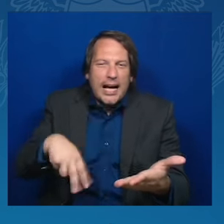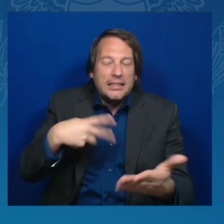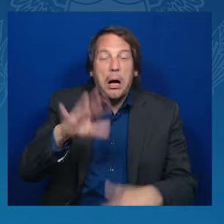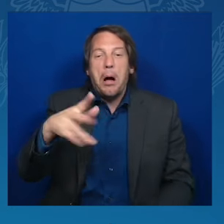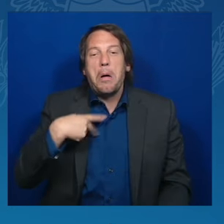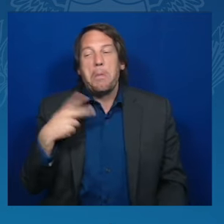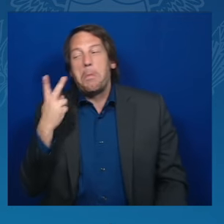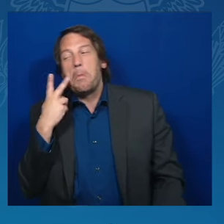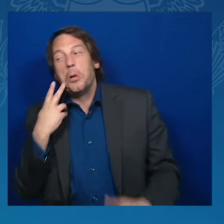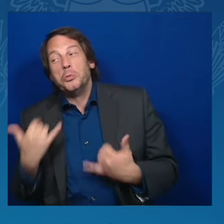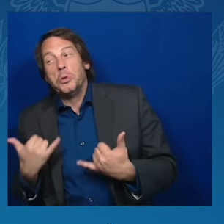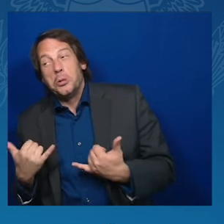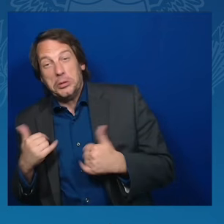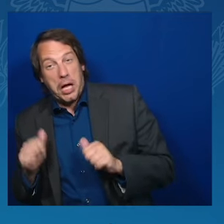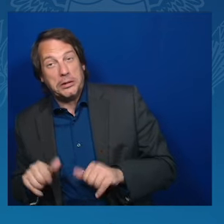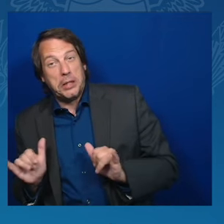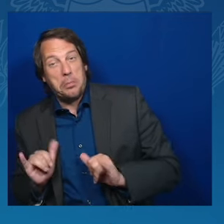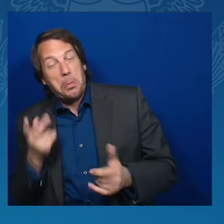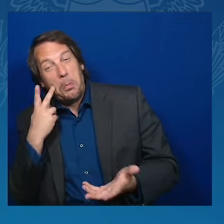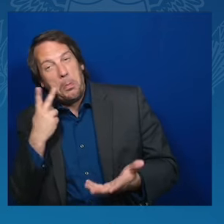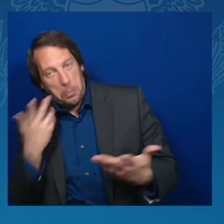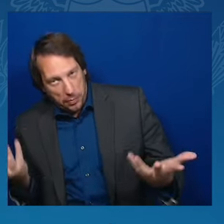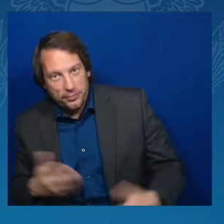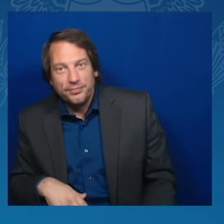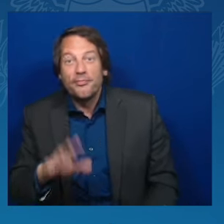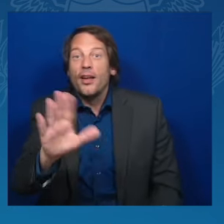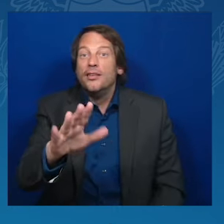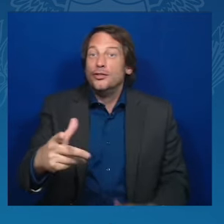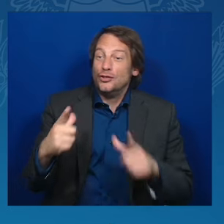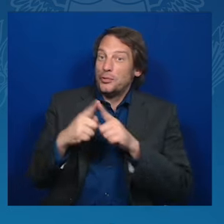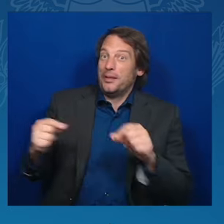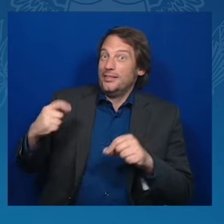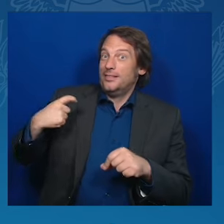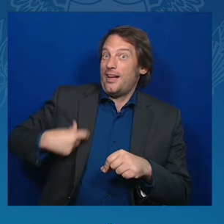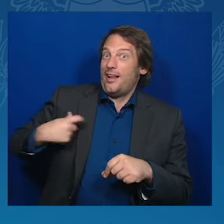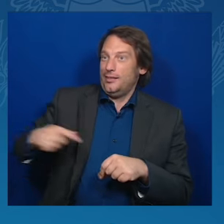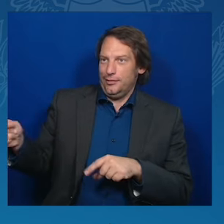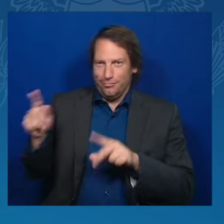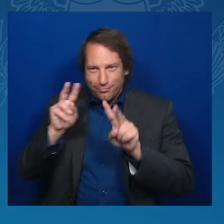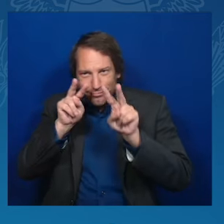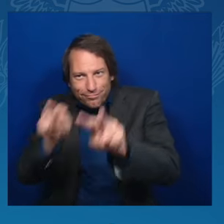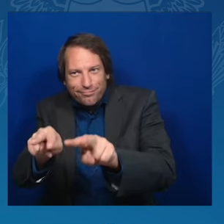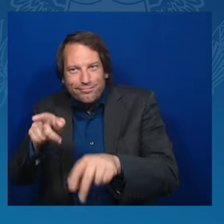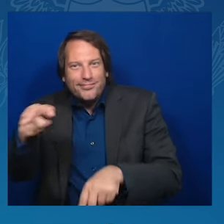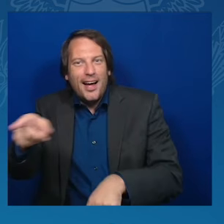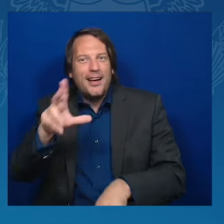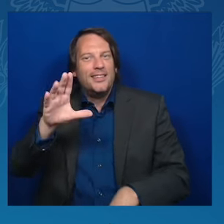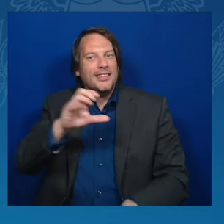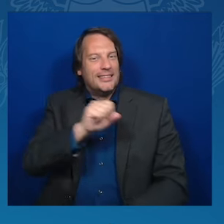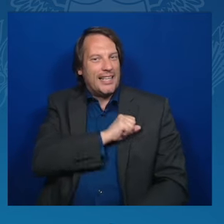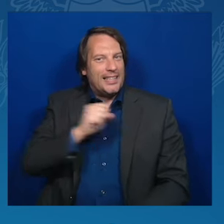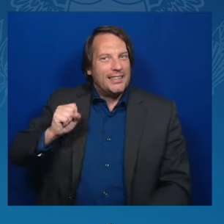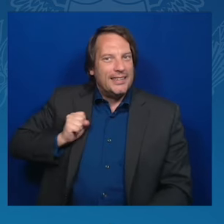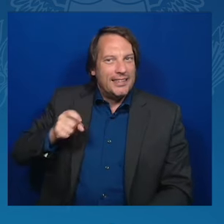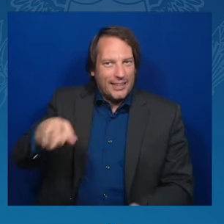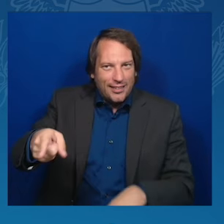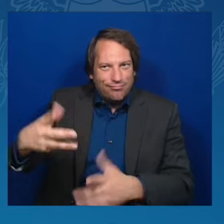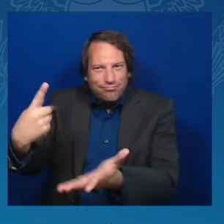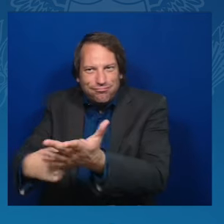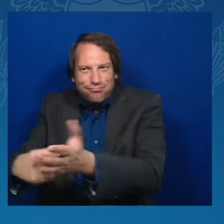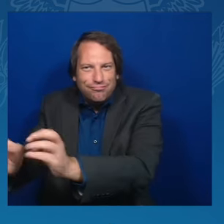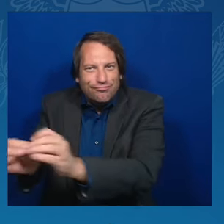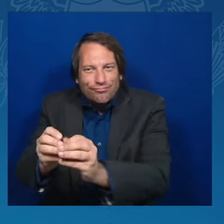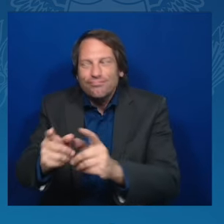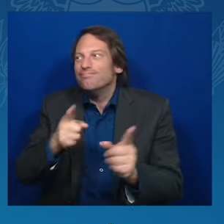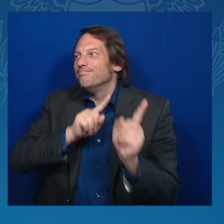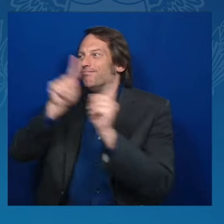The Japanese delegation observed a debate in the United States Senate. And at the U.S. Naval Observatory, they gazed through a